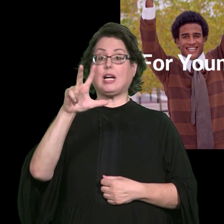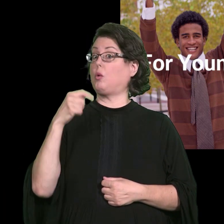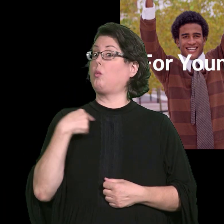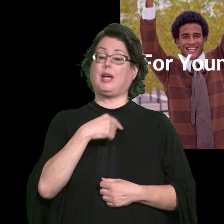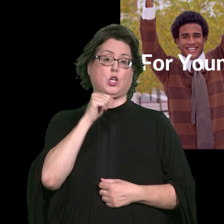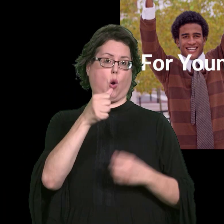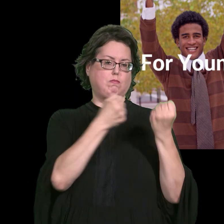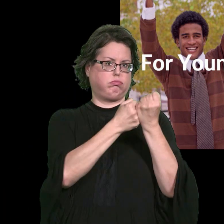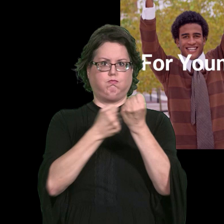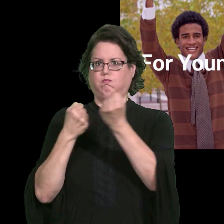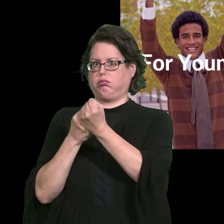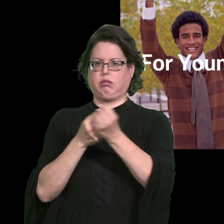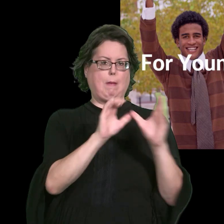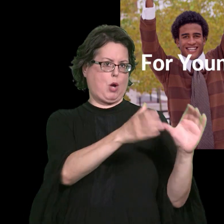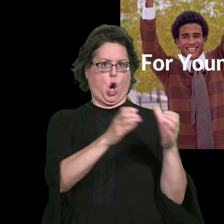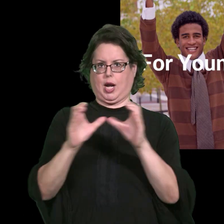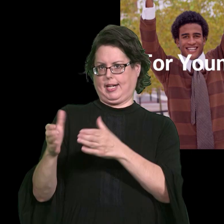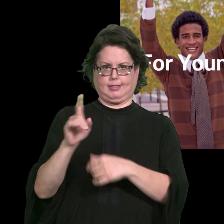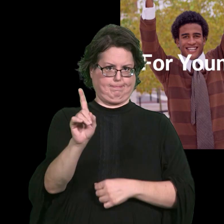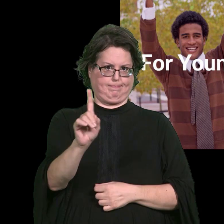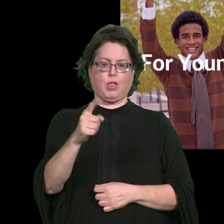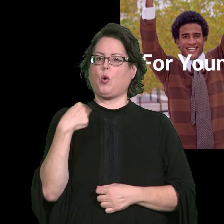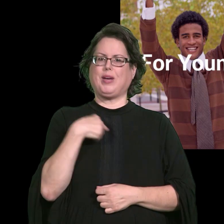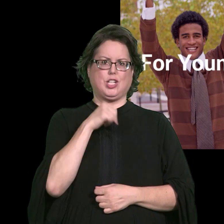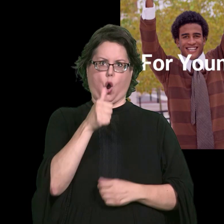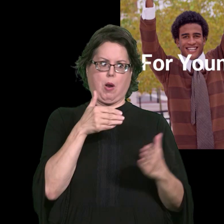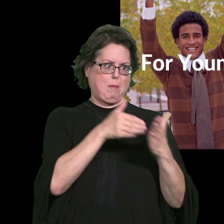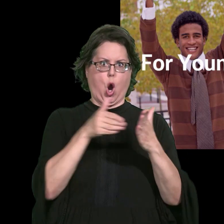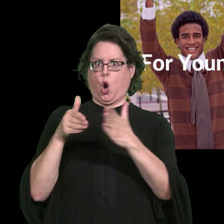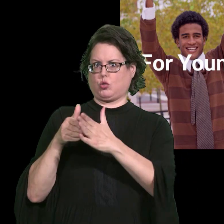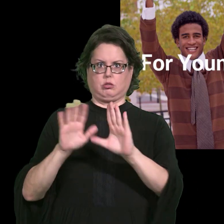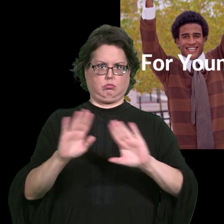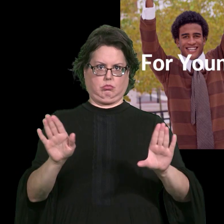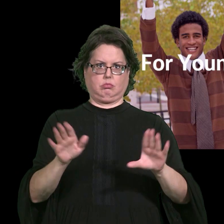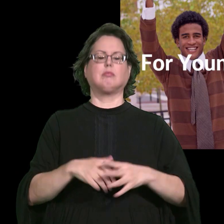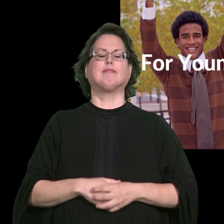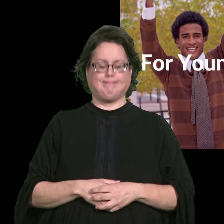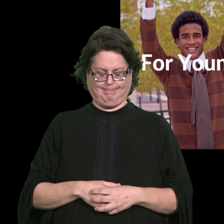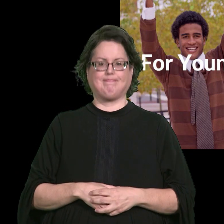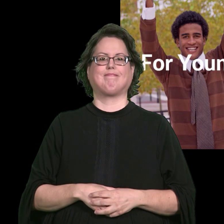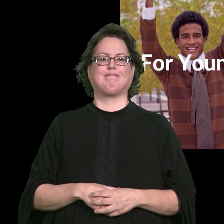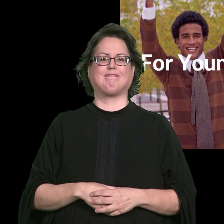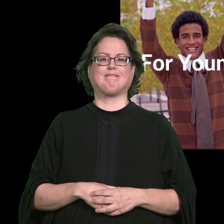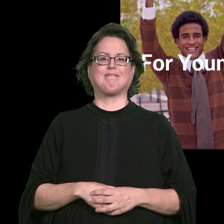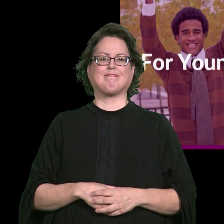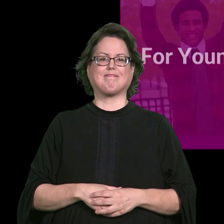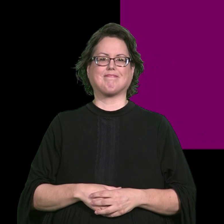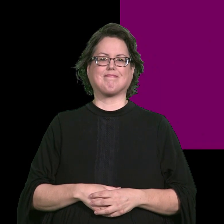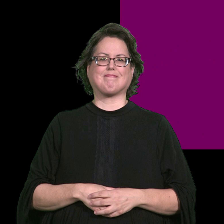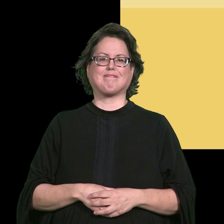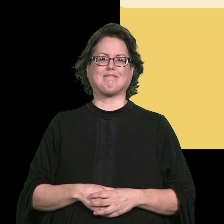organization, neither supporting nor opposing candidates or political parties.